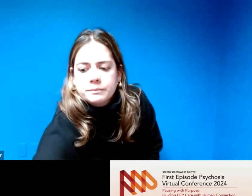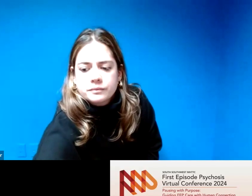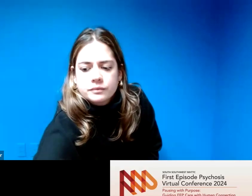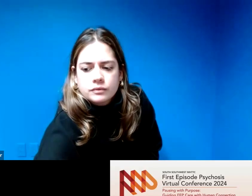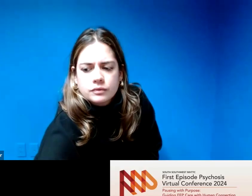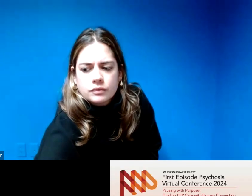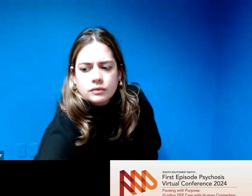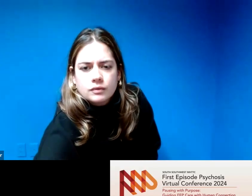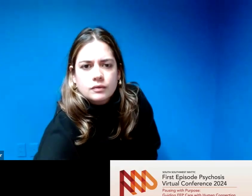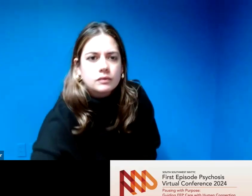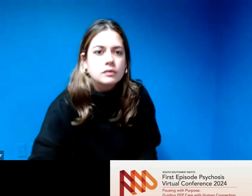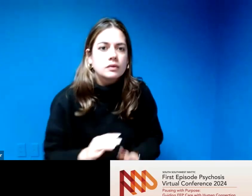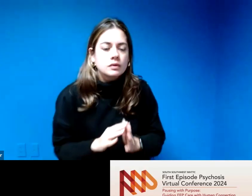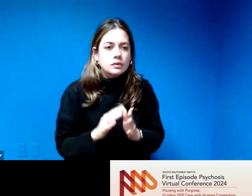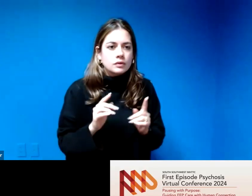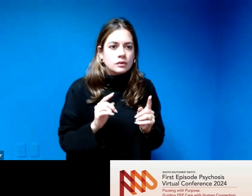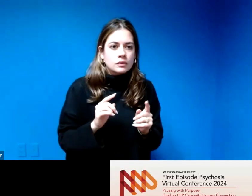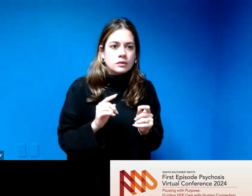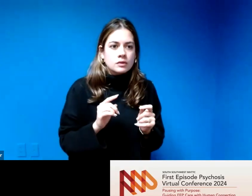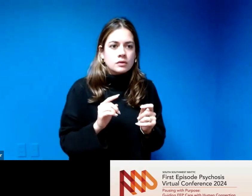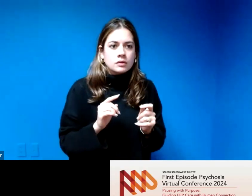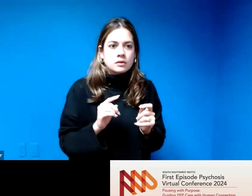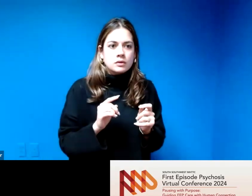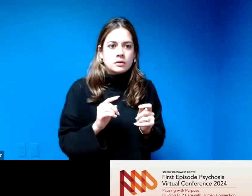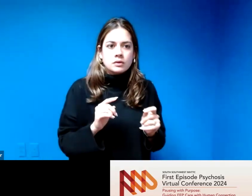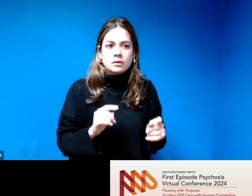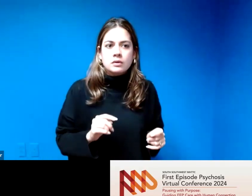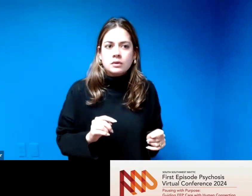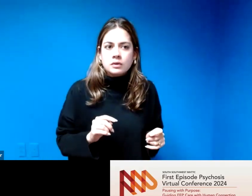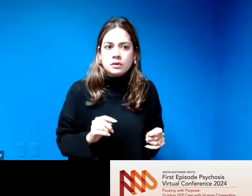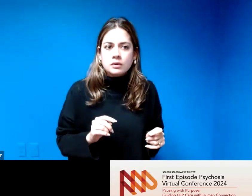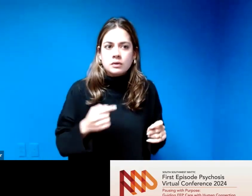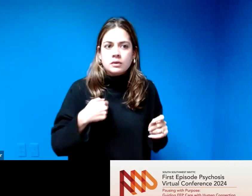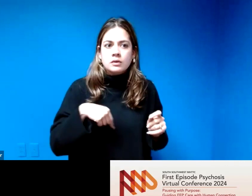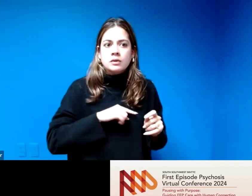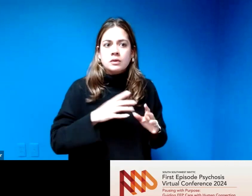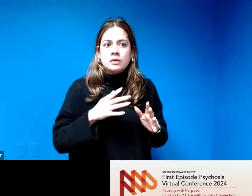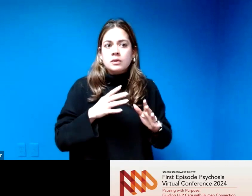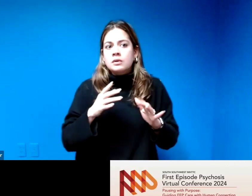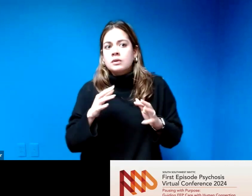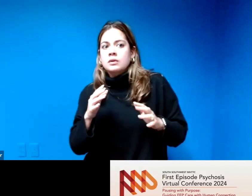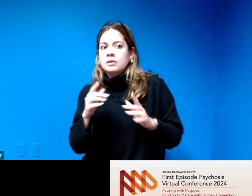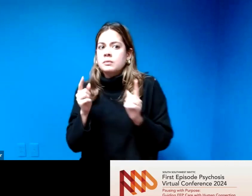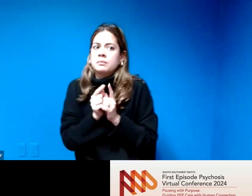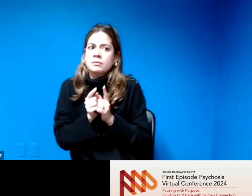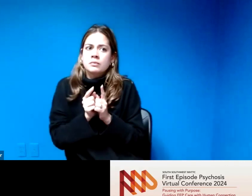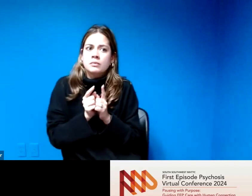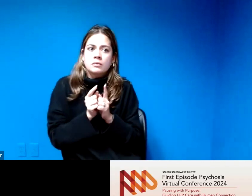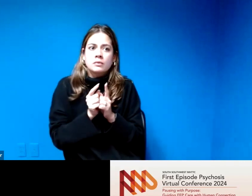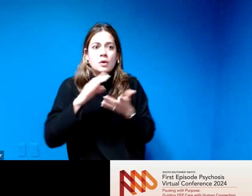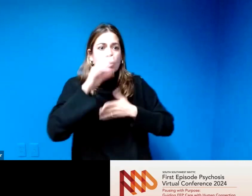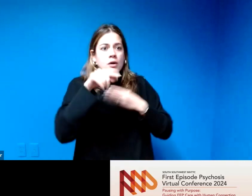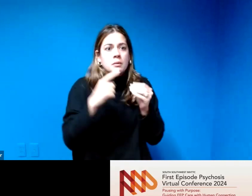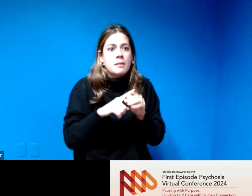support. Epicenter in the park doesn't happen. Going to the milpitas and learn